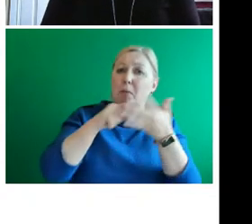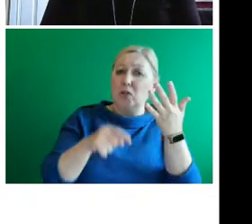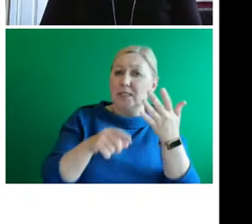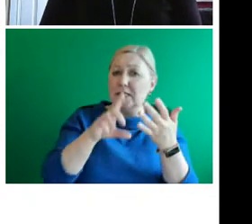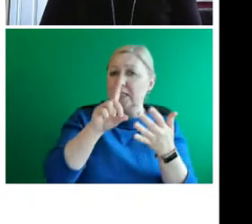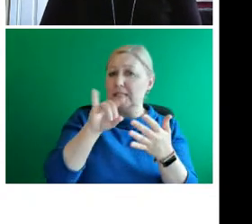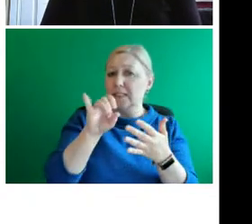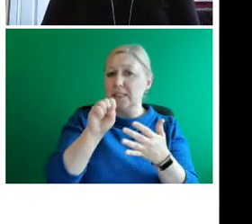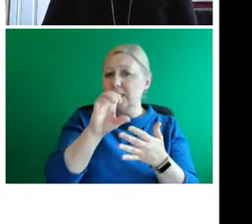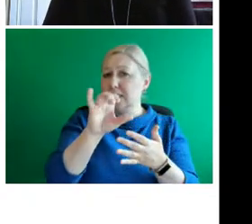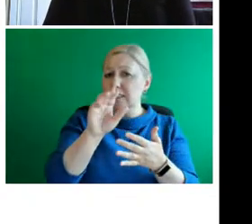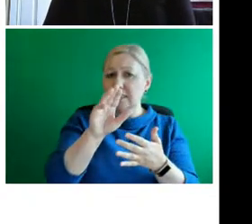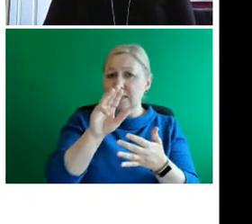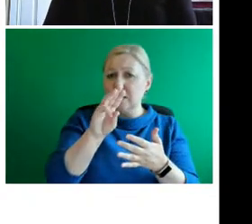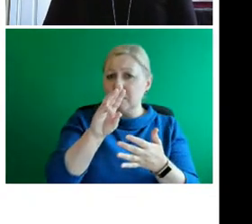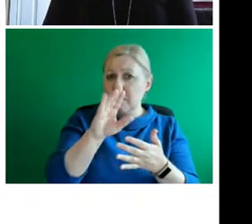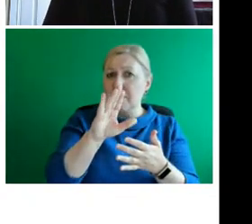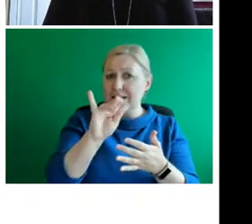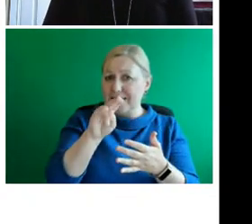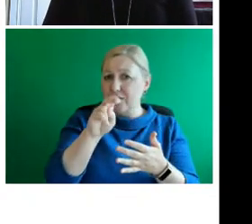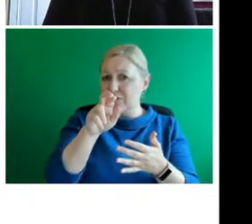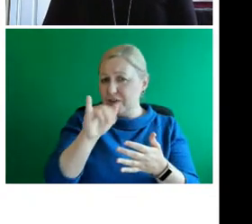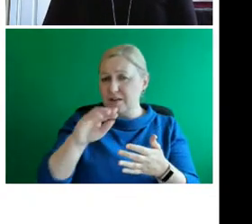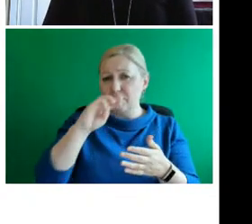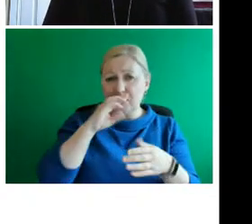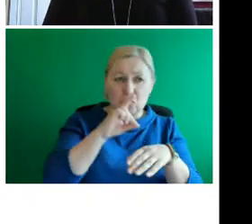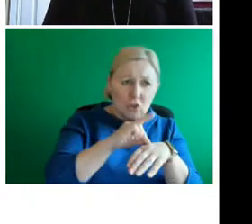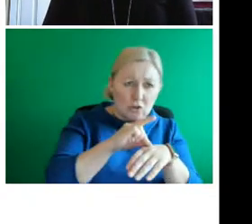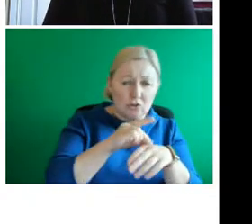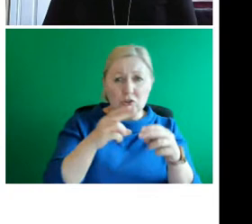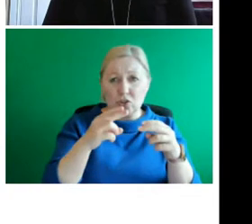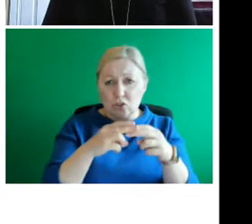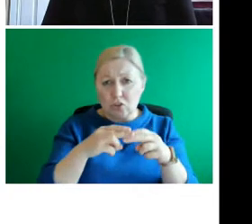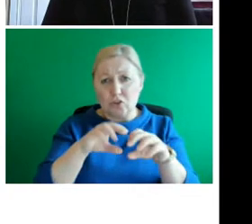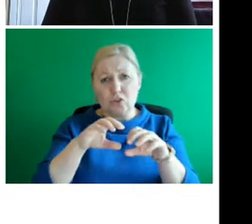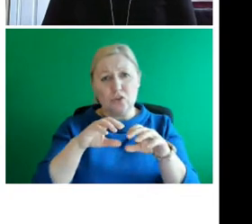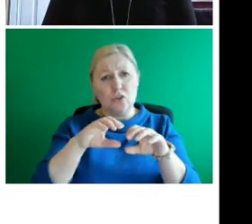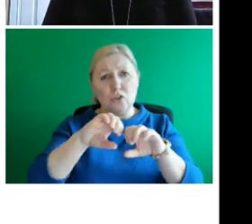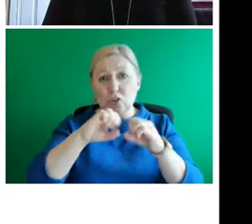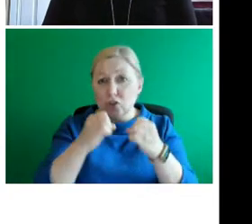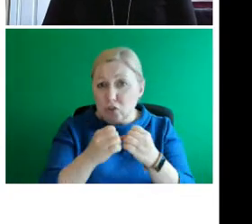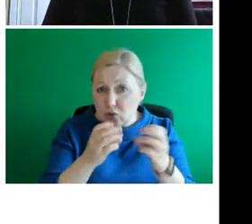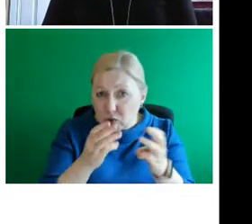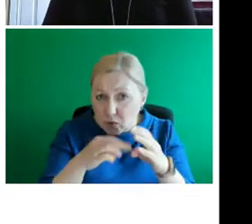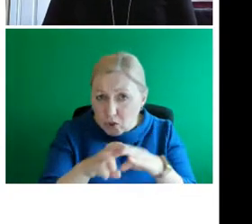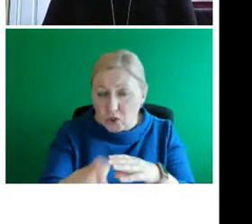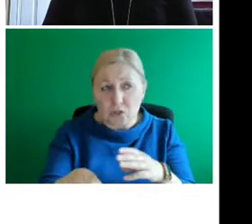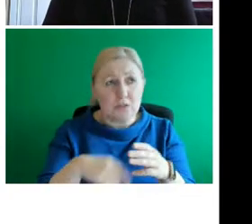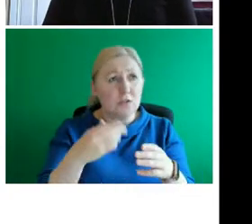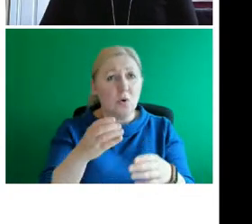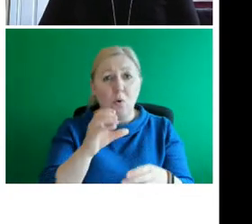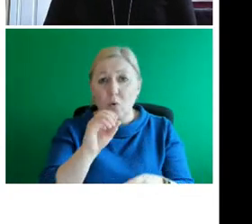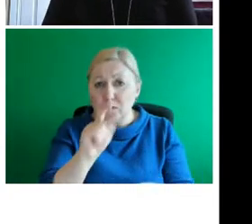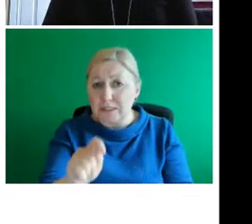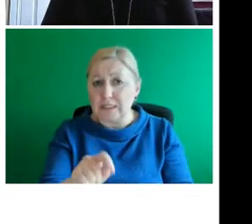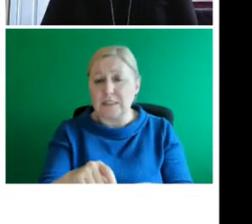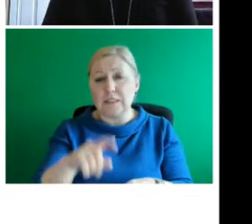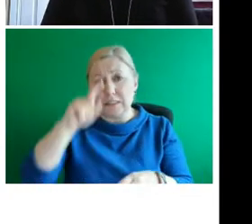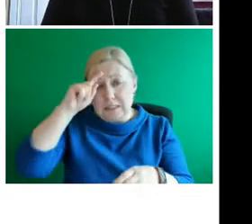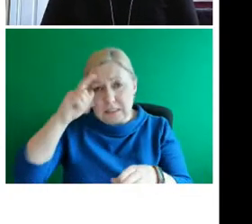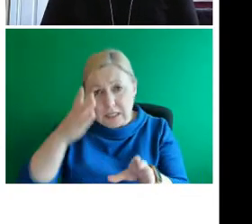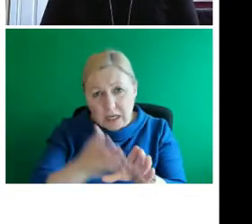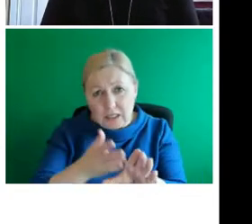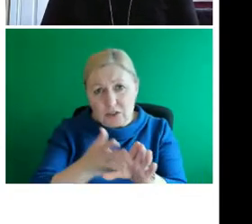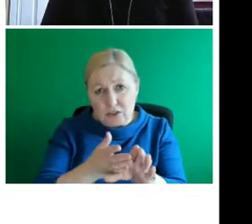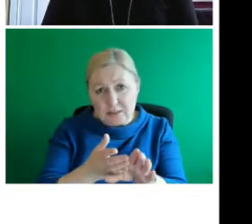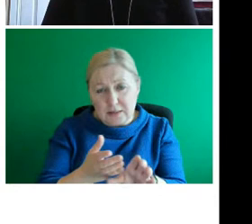your doctors, social workers, you'd also have occupational therapists, psychologists. So in a fully staffed, in the ideal